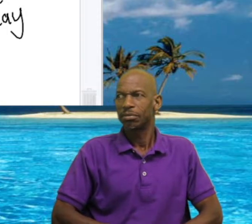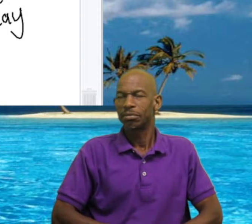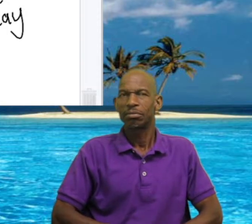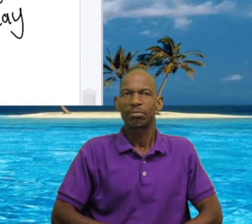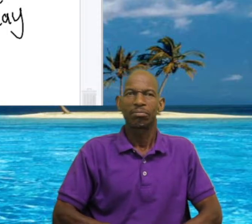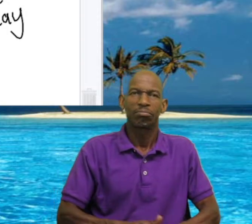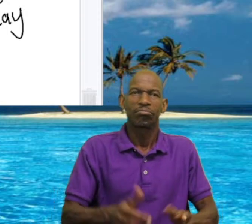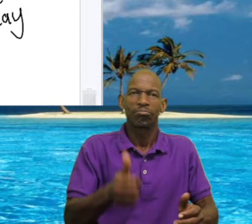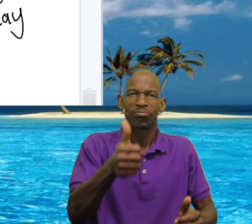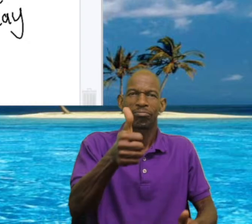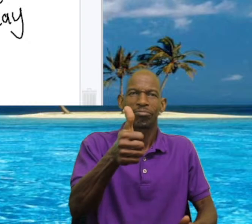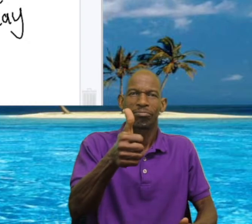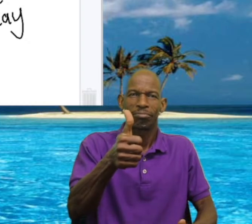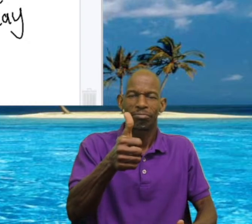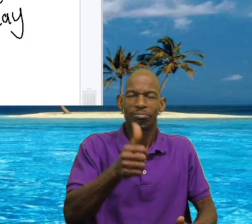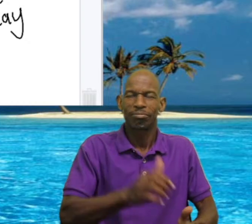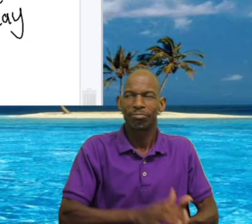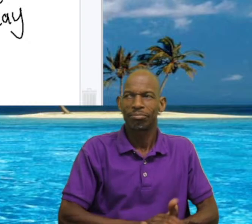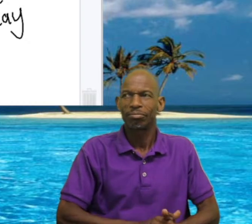All right. Excellent, Karen.